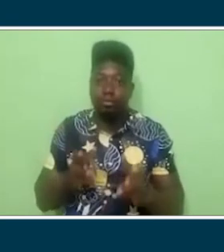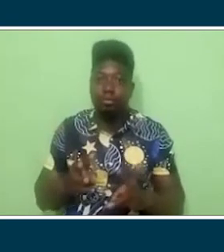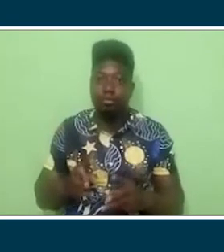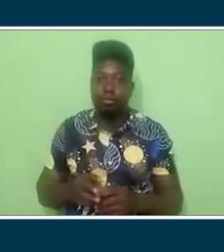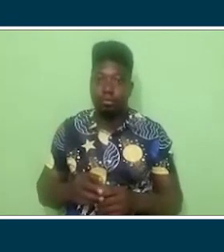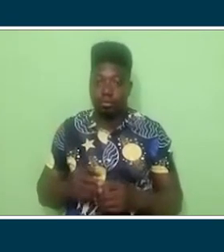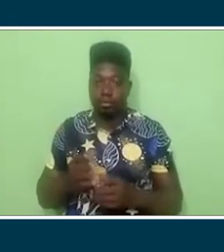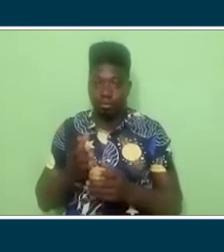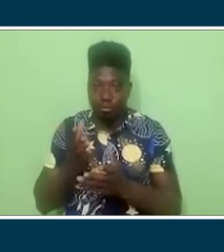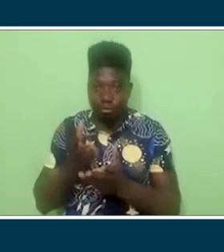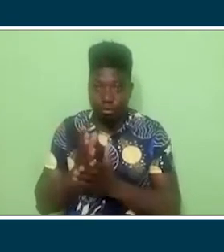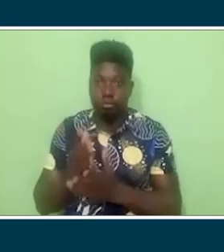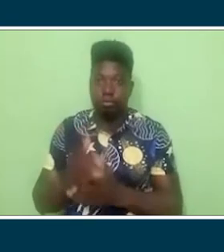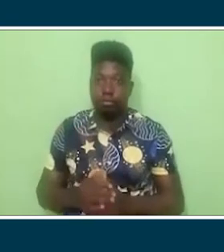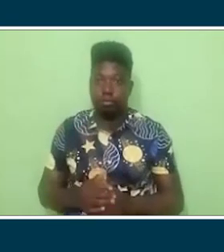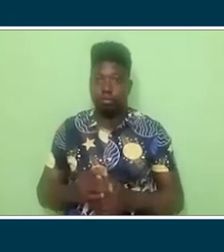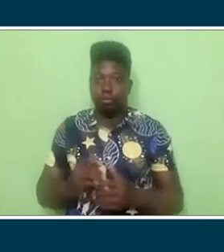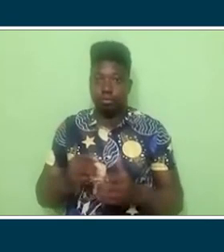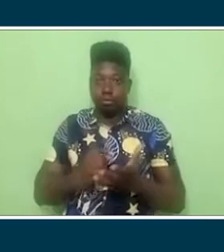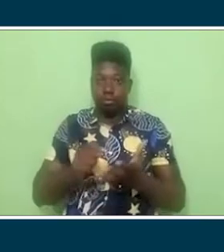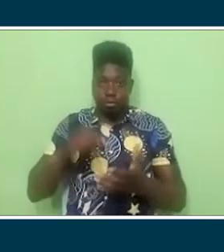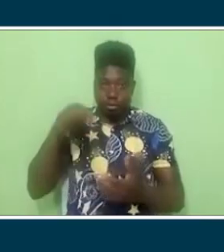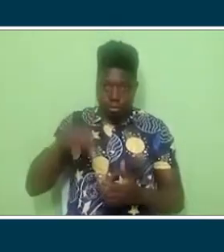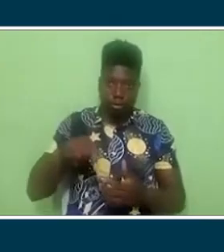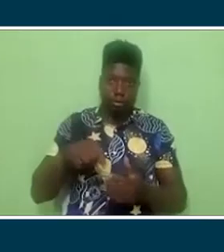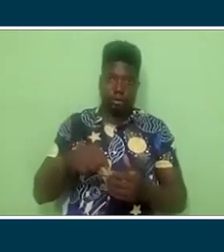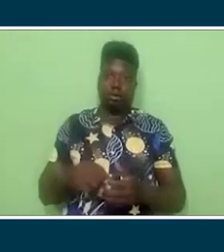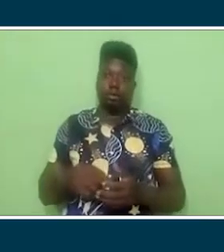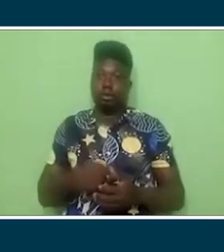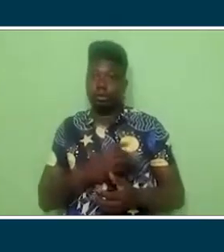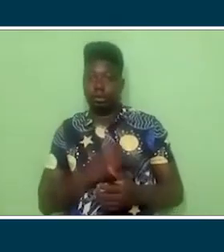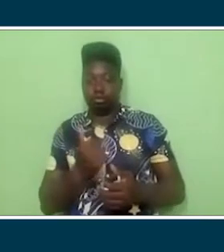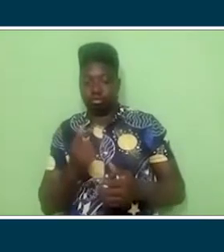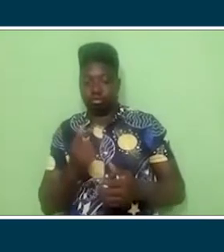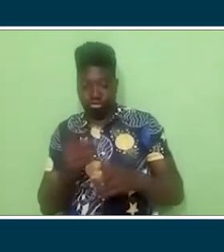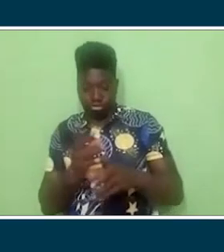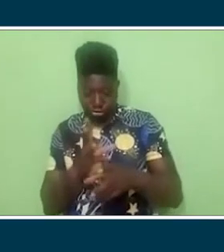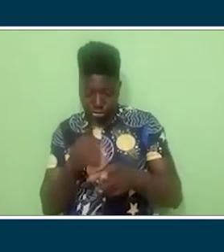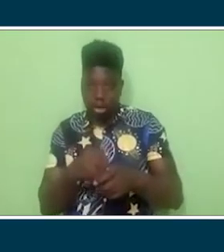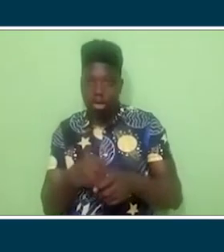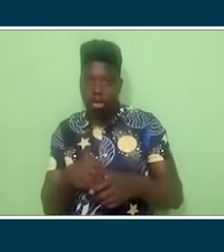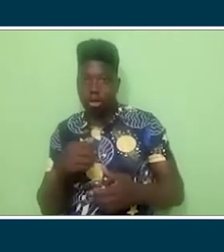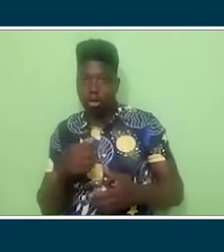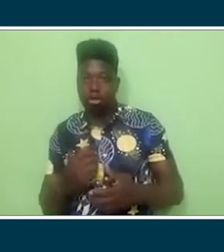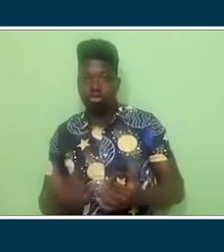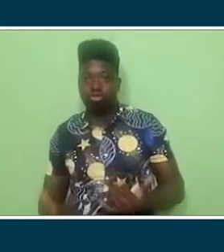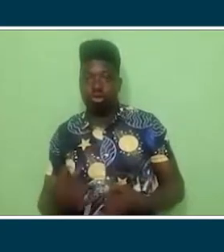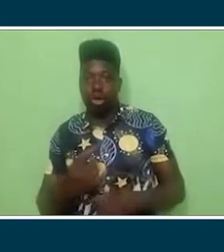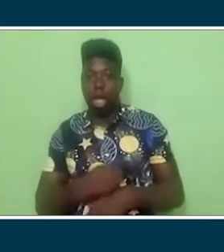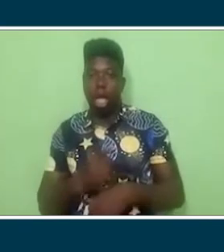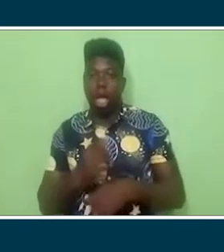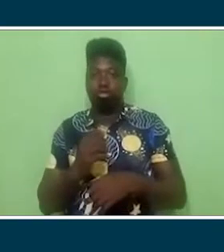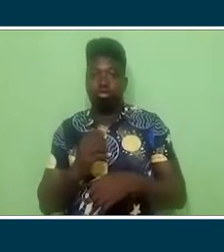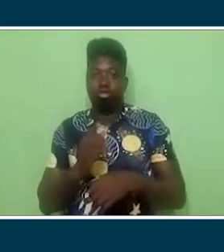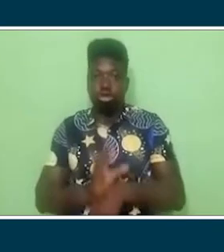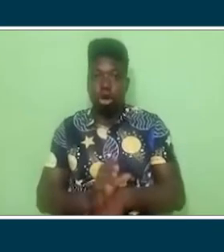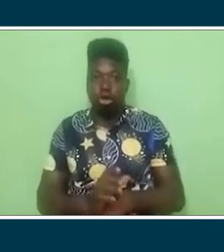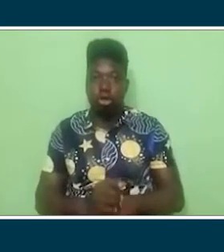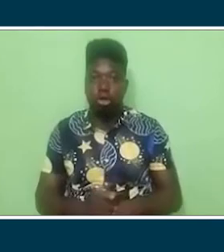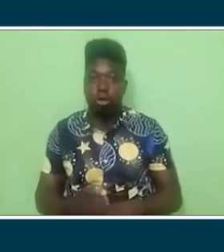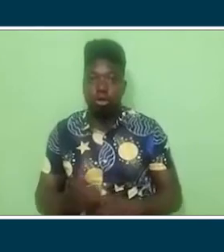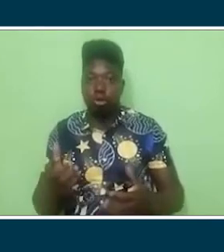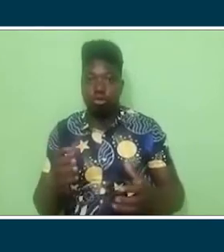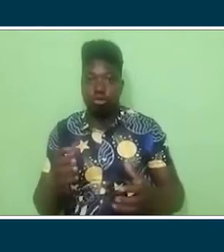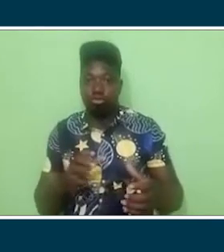It's do I want to engage today in culture without analysis? Do I want to engage